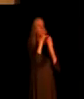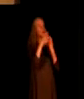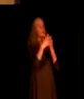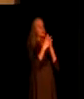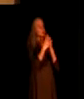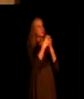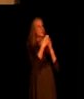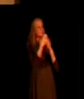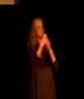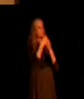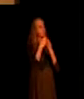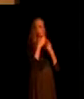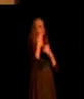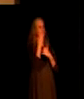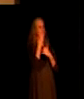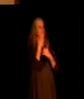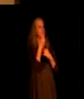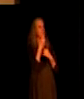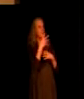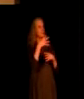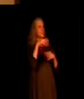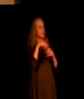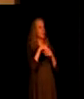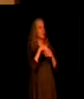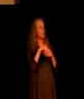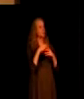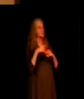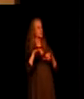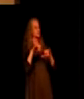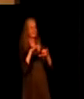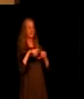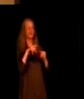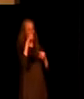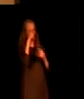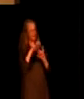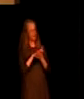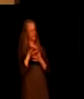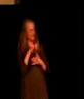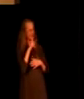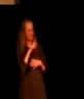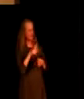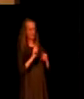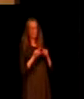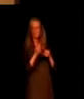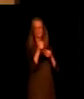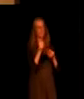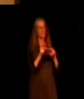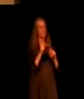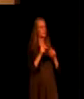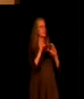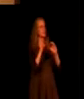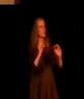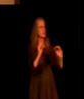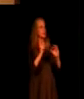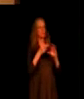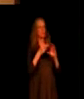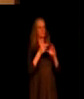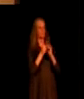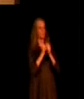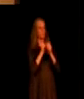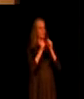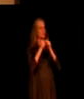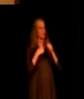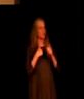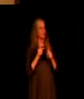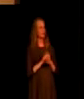believe it at the time, and I, to this day, still can't believe it, but I had no competition. Of course, NASA